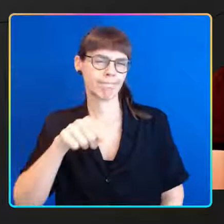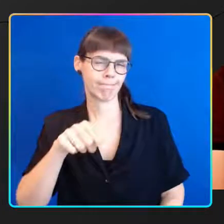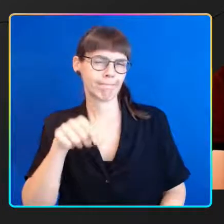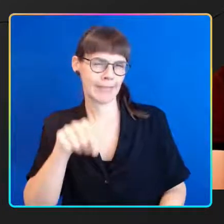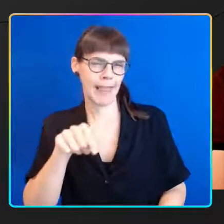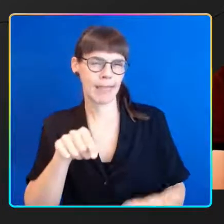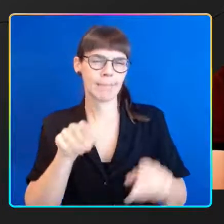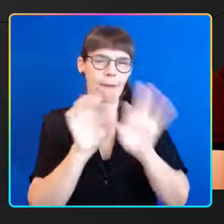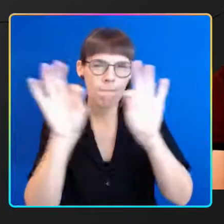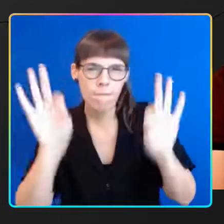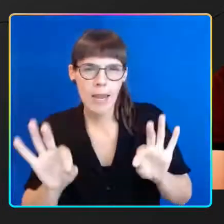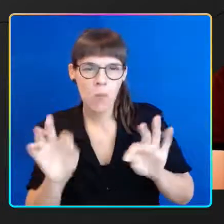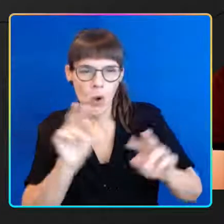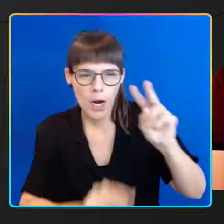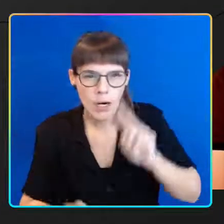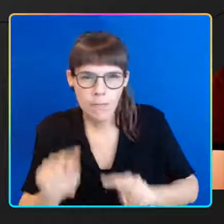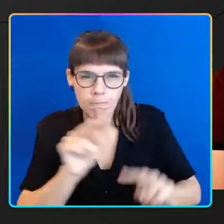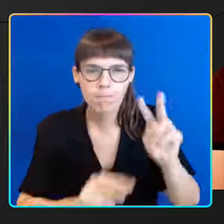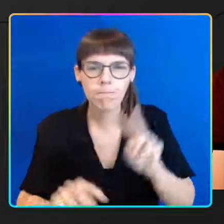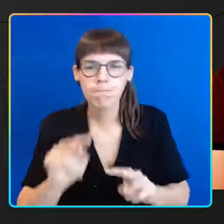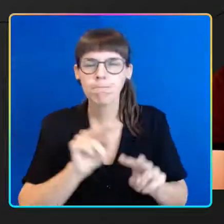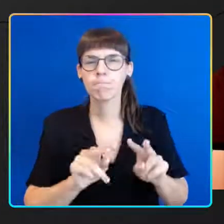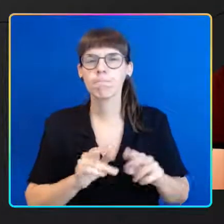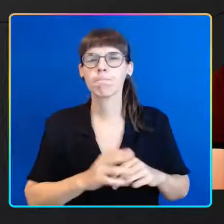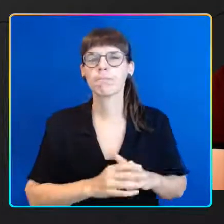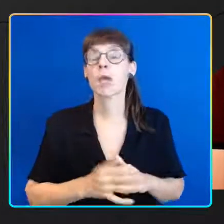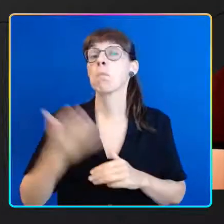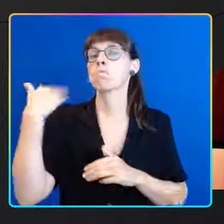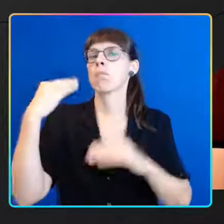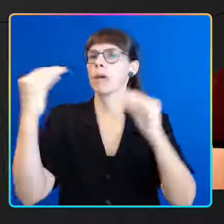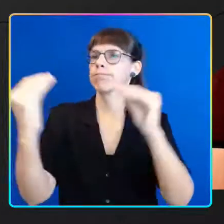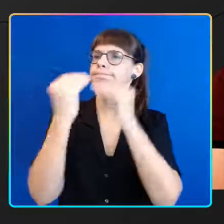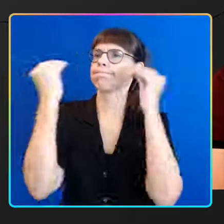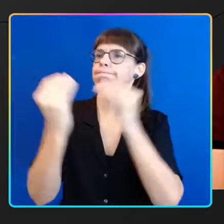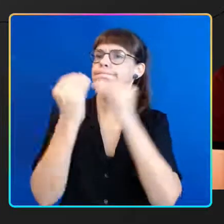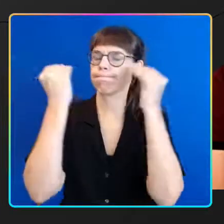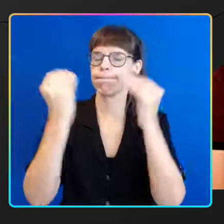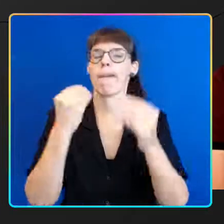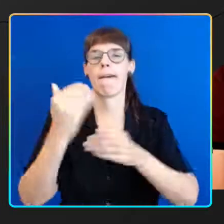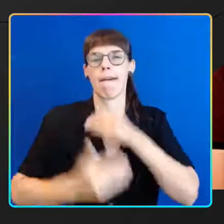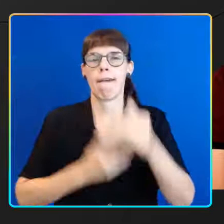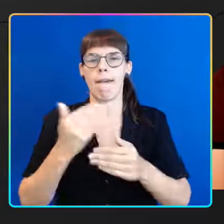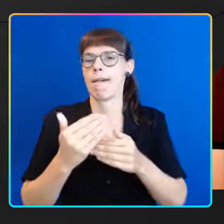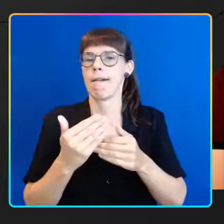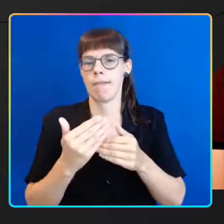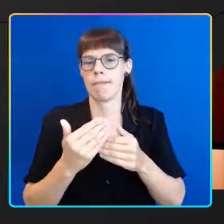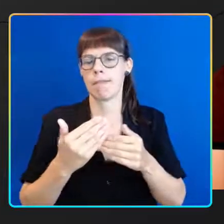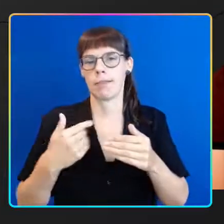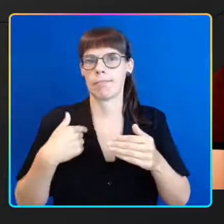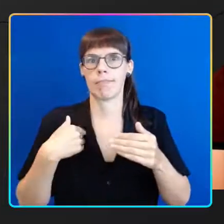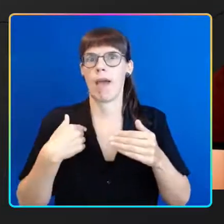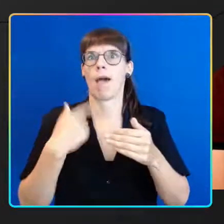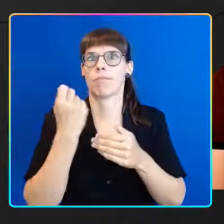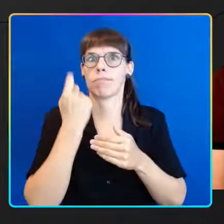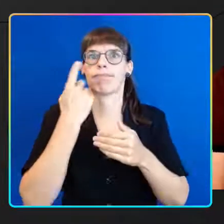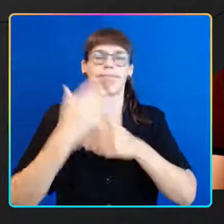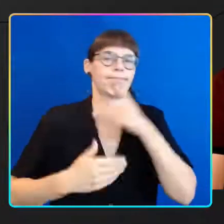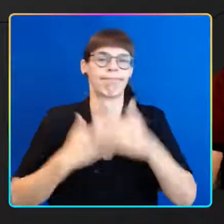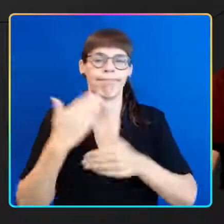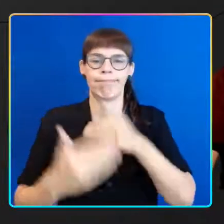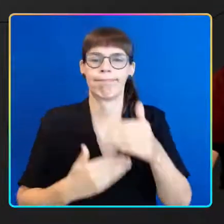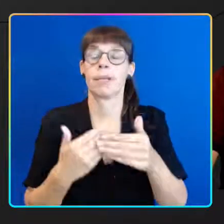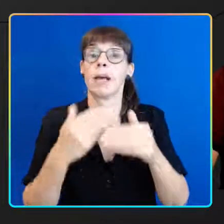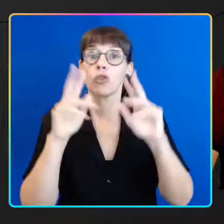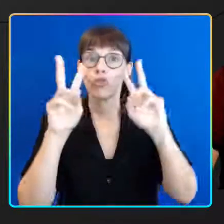the Fast AI course from Jerry Howard. That was the opening mind that introduced me to the topics